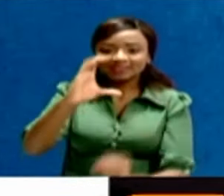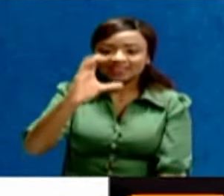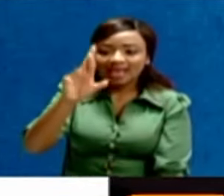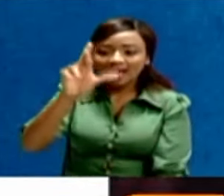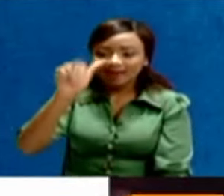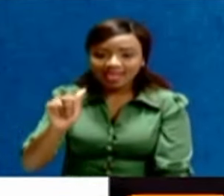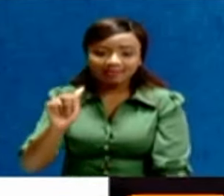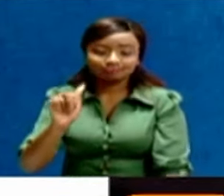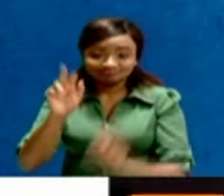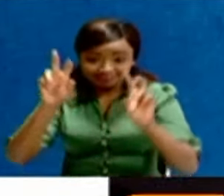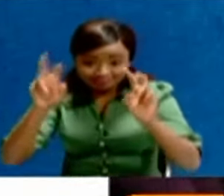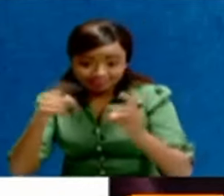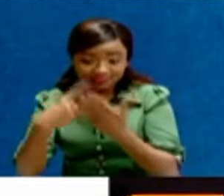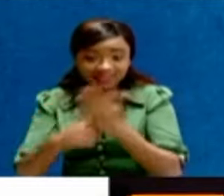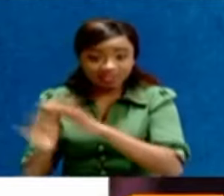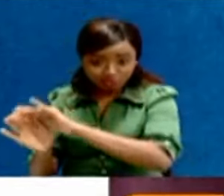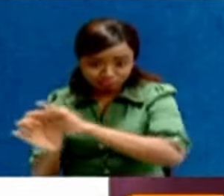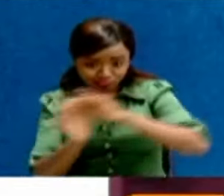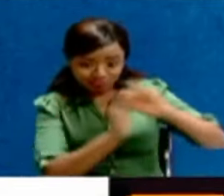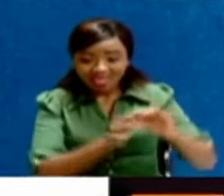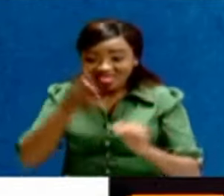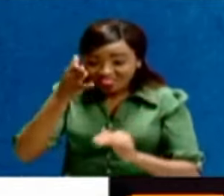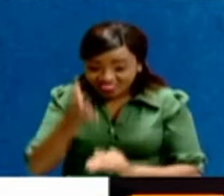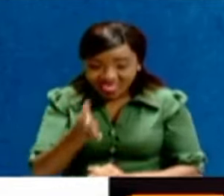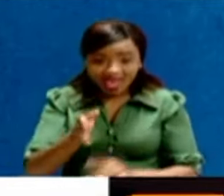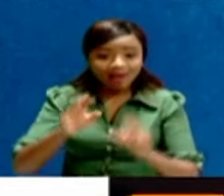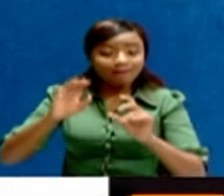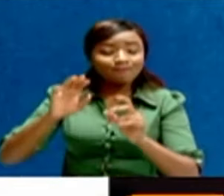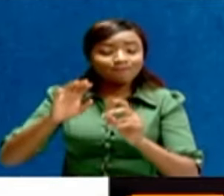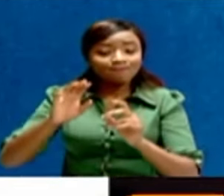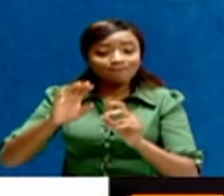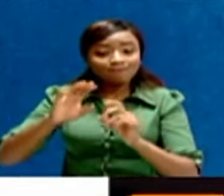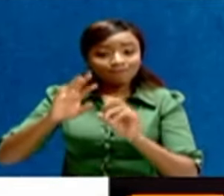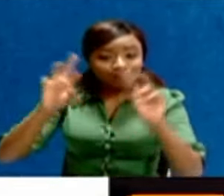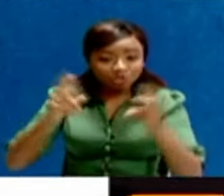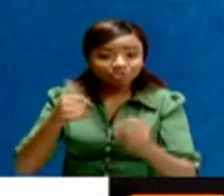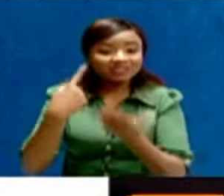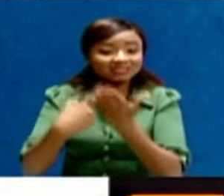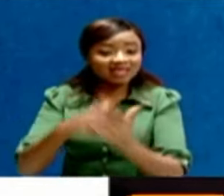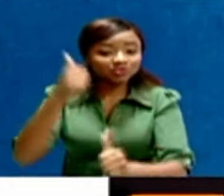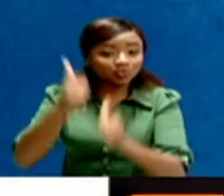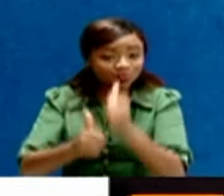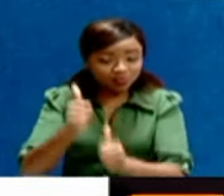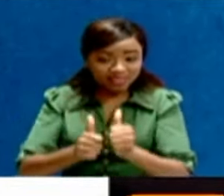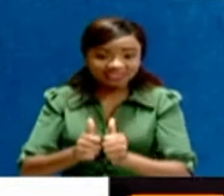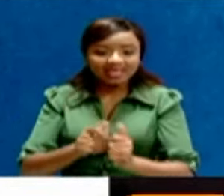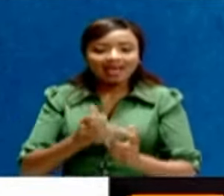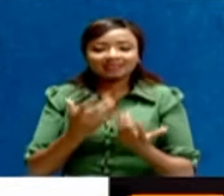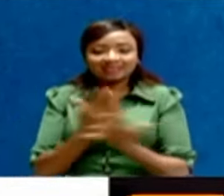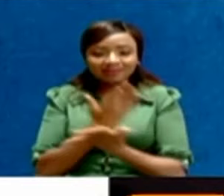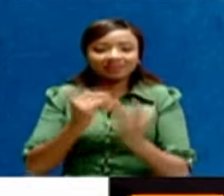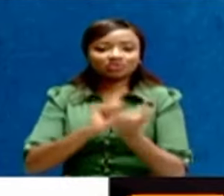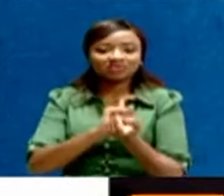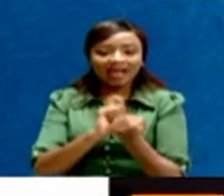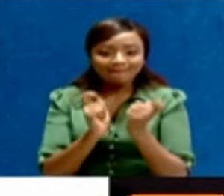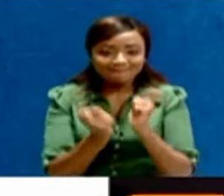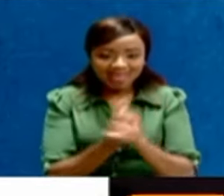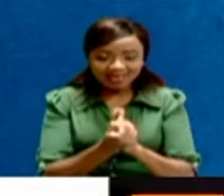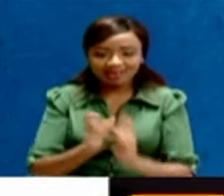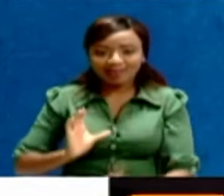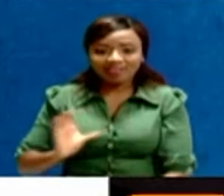The motion which was there was a motion that was amended by the committee. And when you amend it, you have to think of the